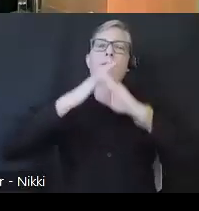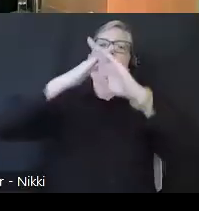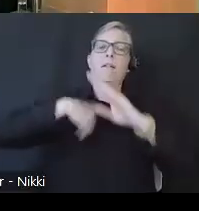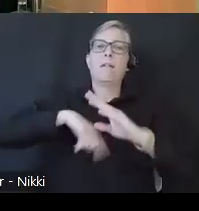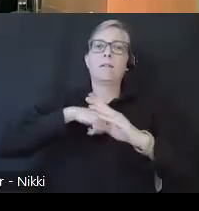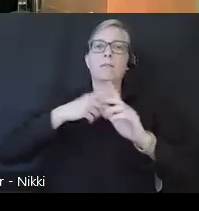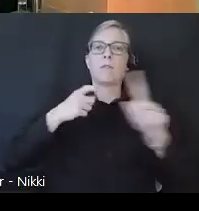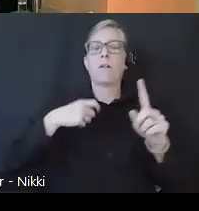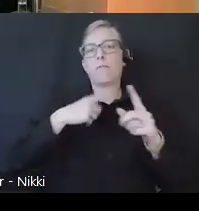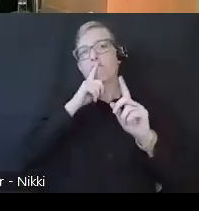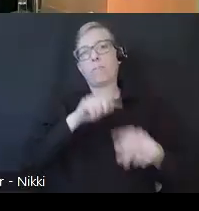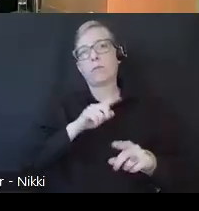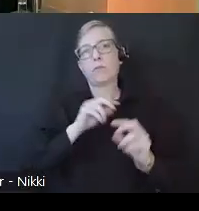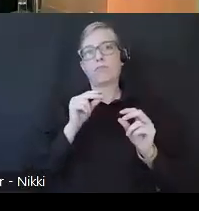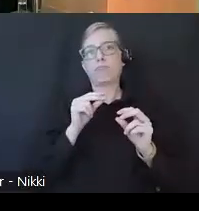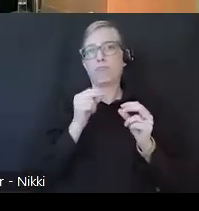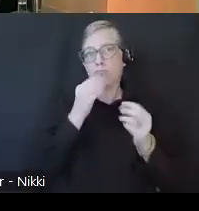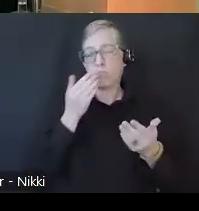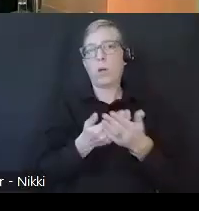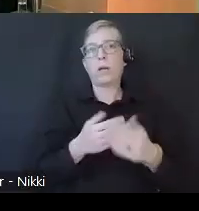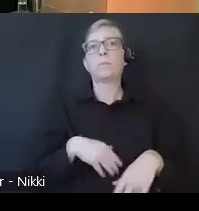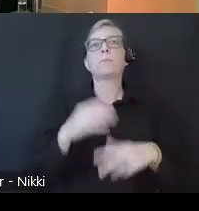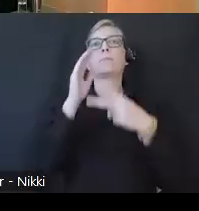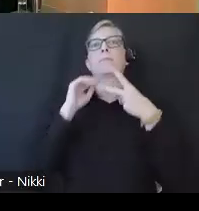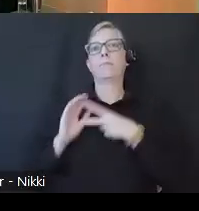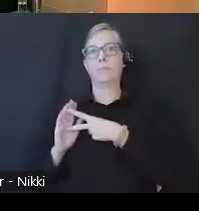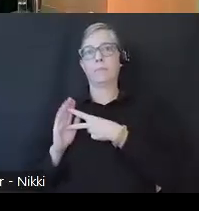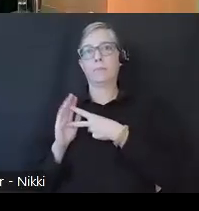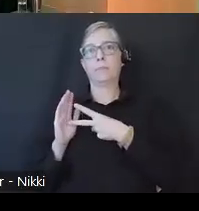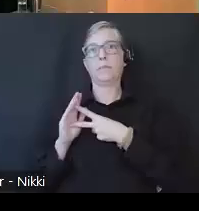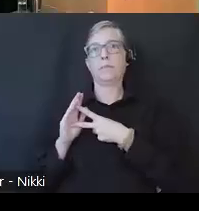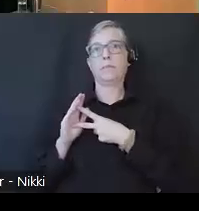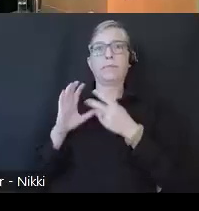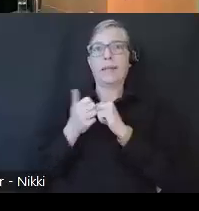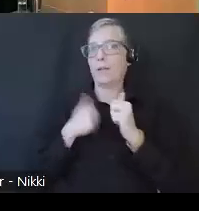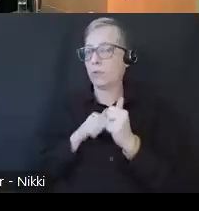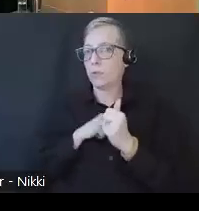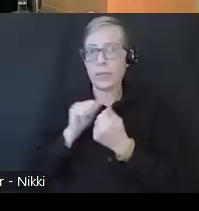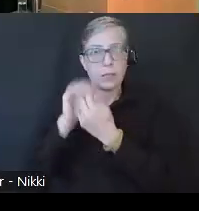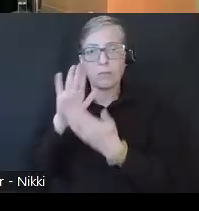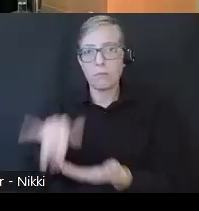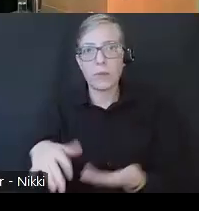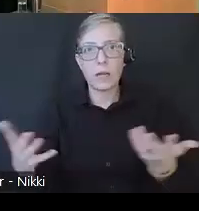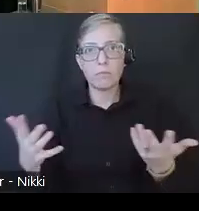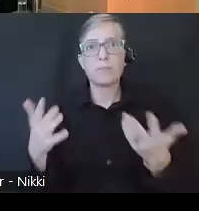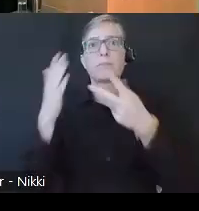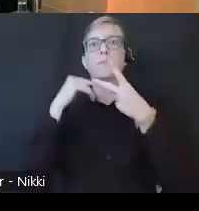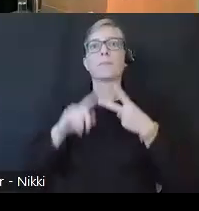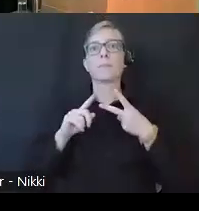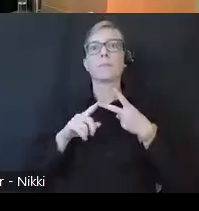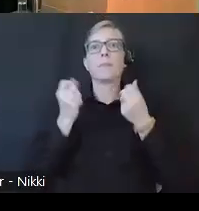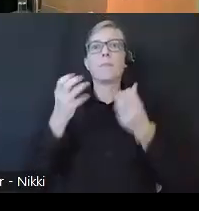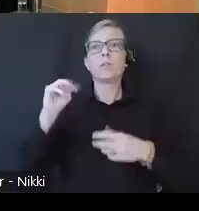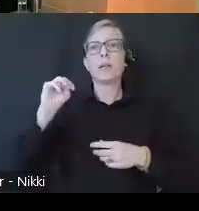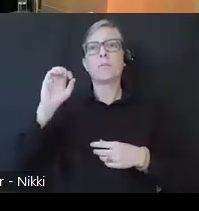under questions. How do we tackle heterogeneity? Also, how do we think about incorporating these multimodal experiences and these other